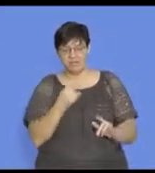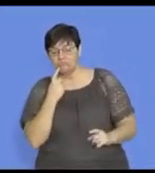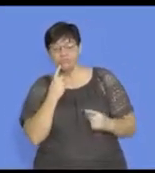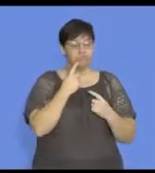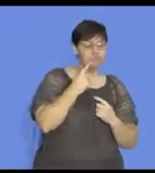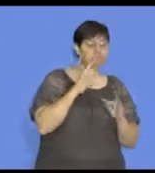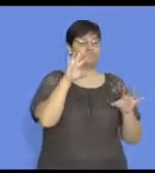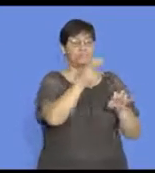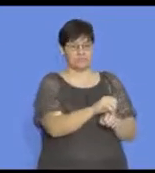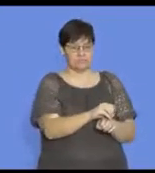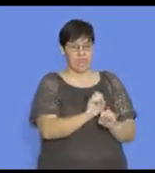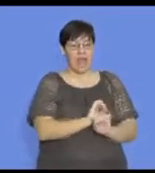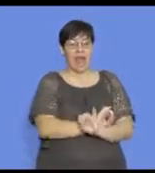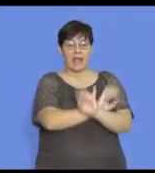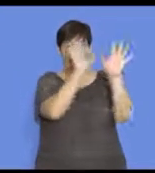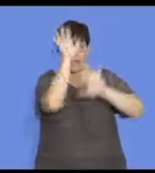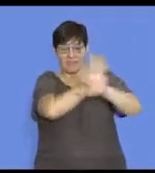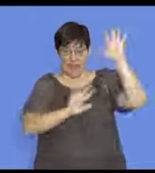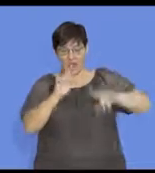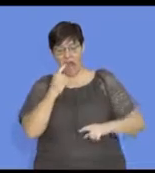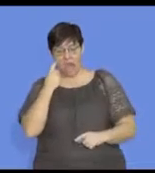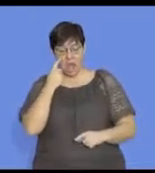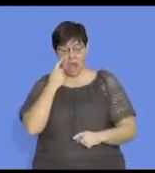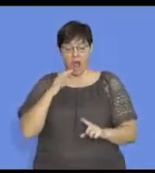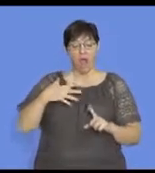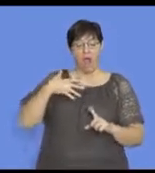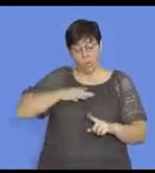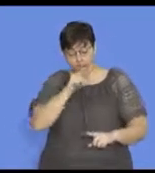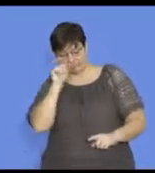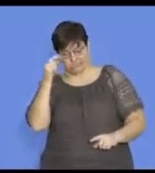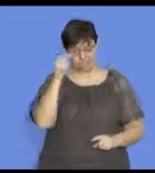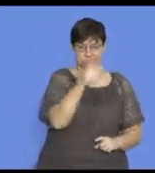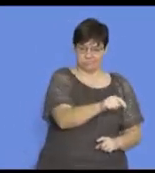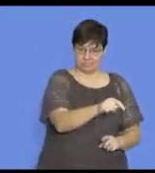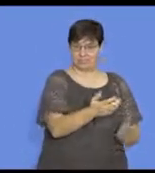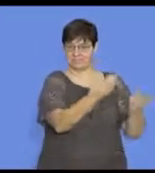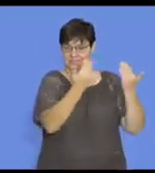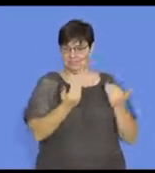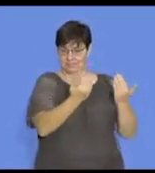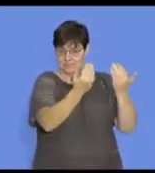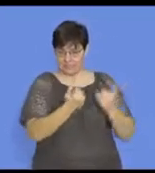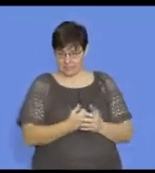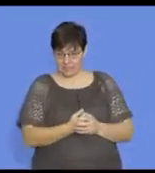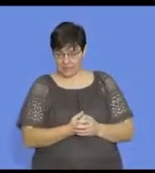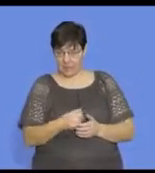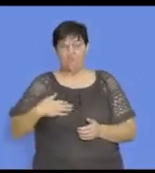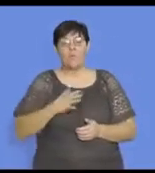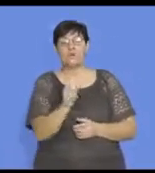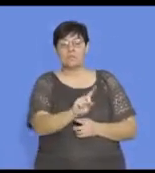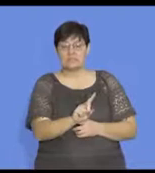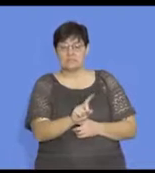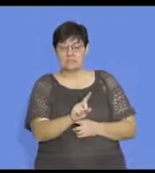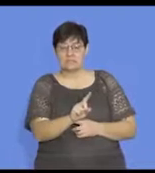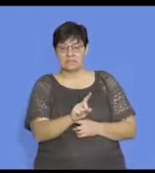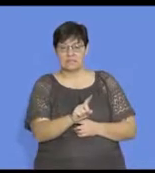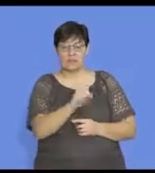the bright color flower often is an advertisement for them to come. Remember, what do I want? I need to take the